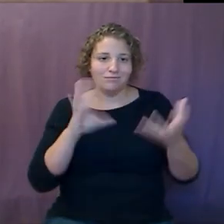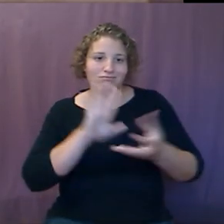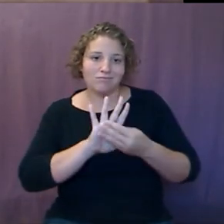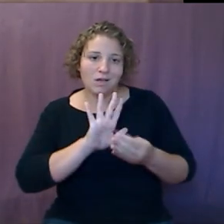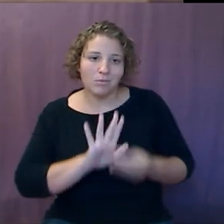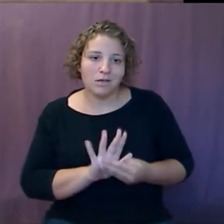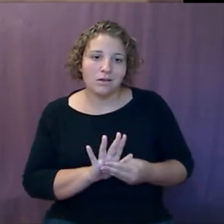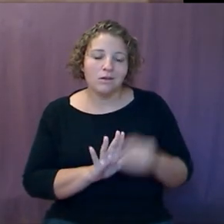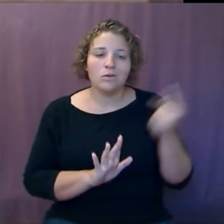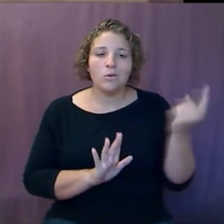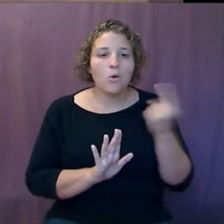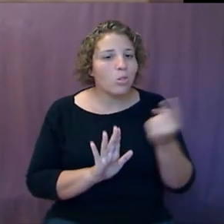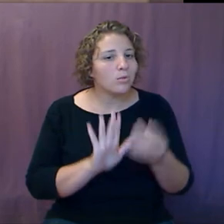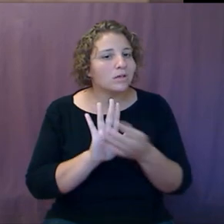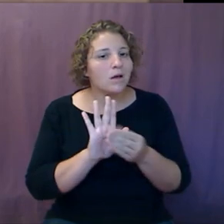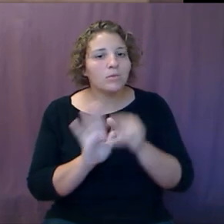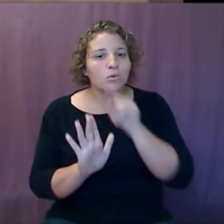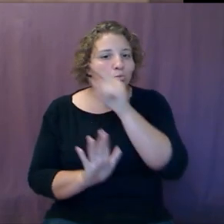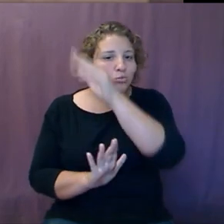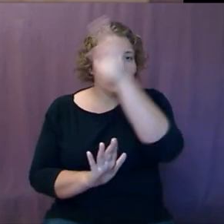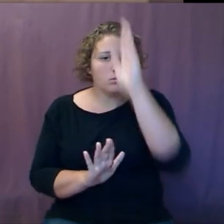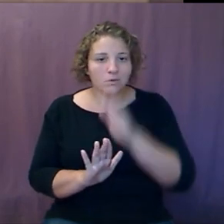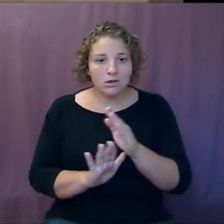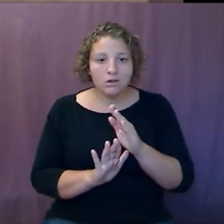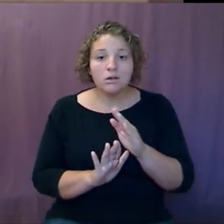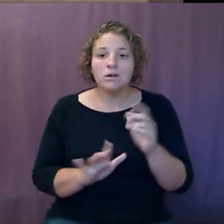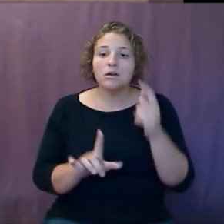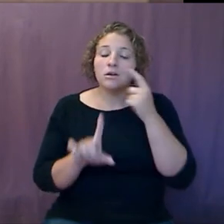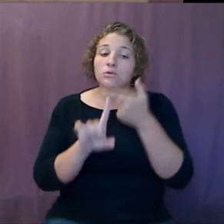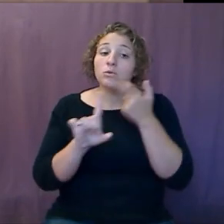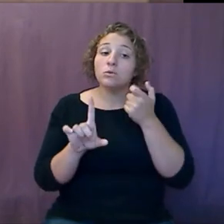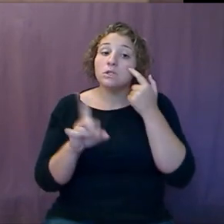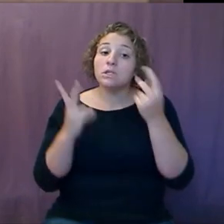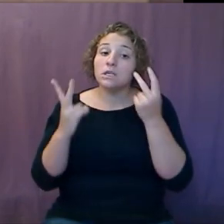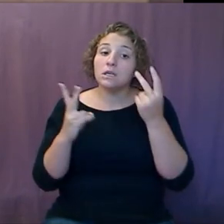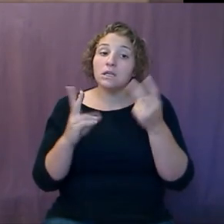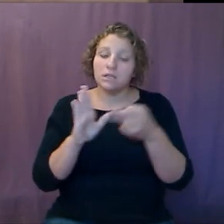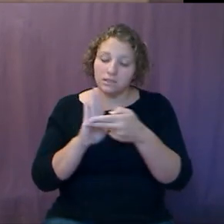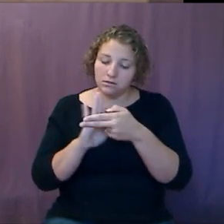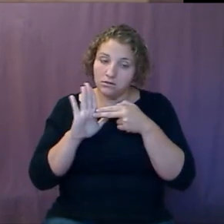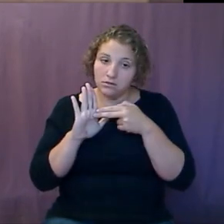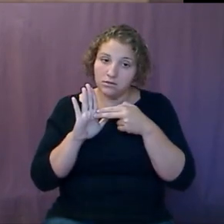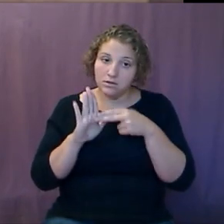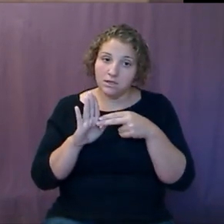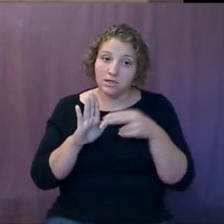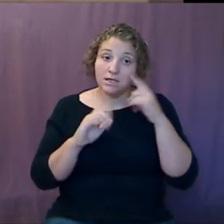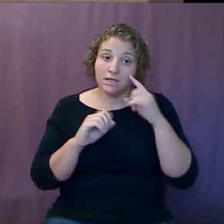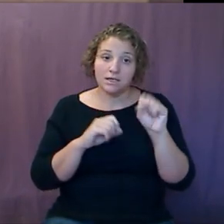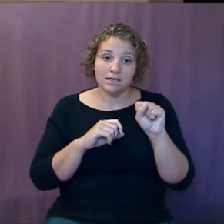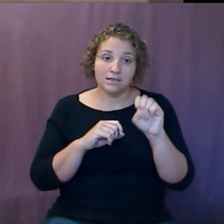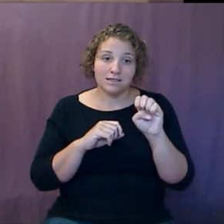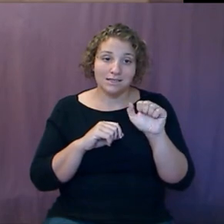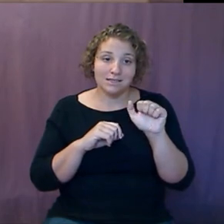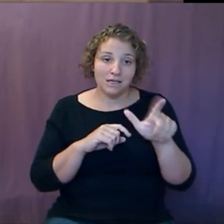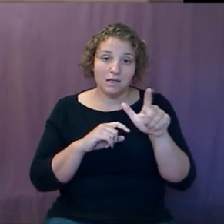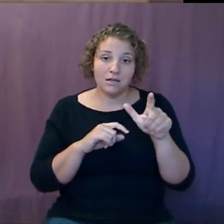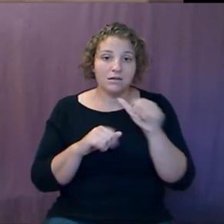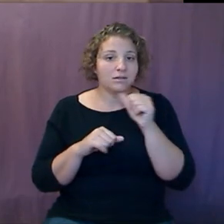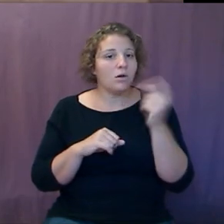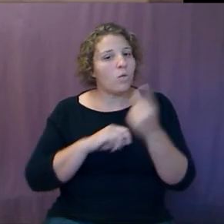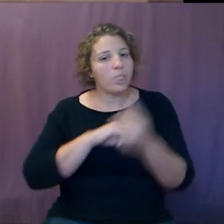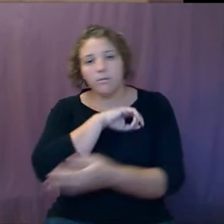counterfeiting and so in this case this seal that he demands the world take is not only on the poor it's not only on the